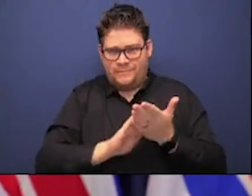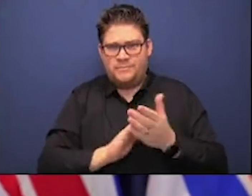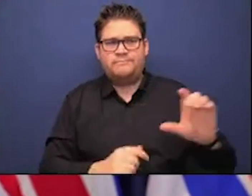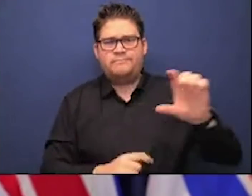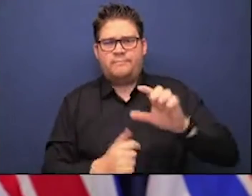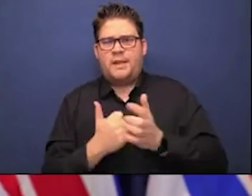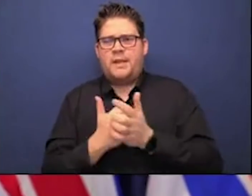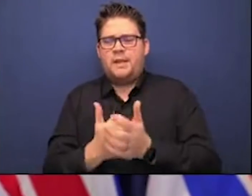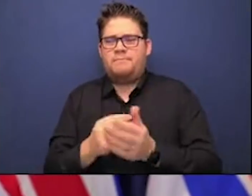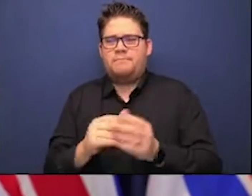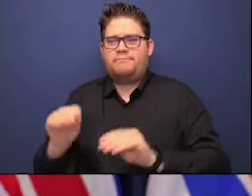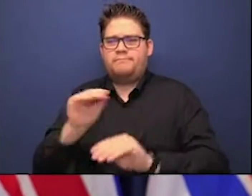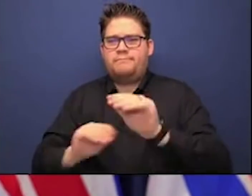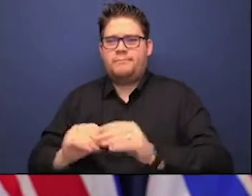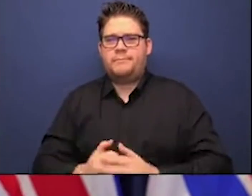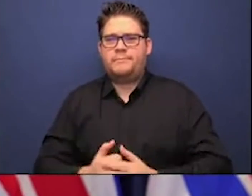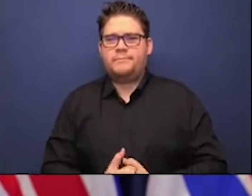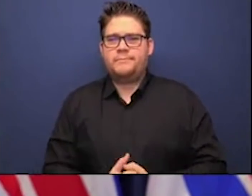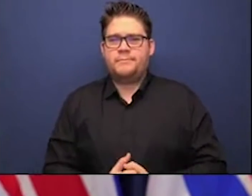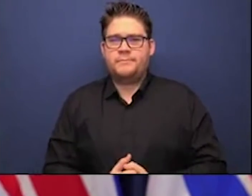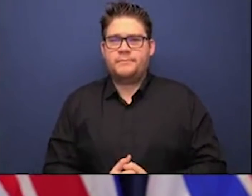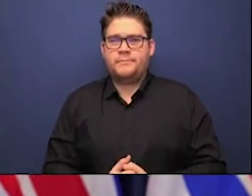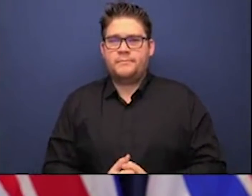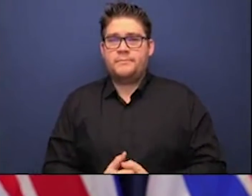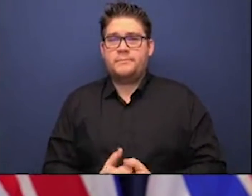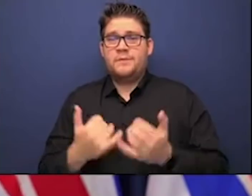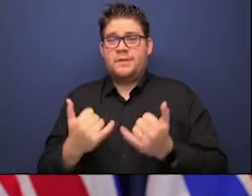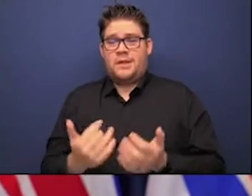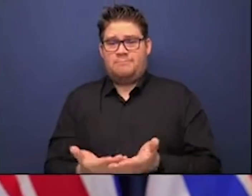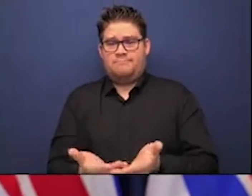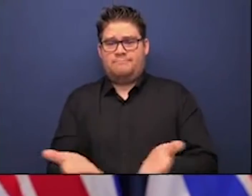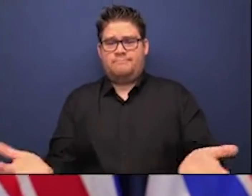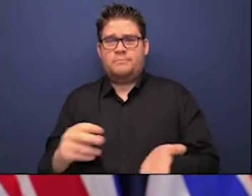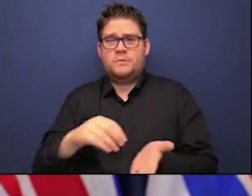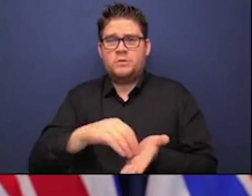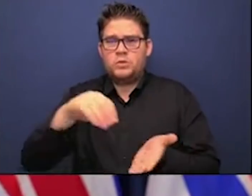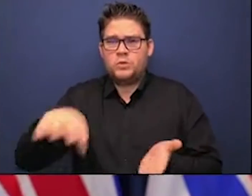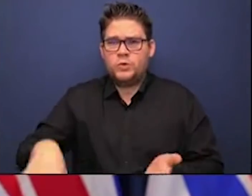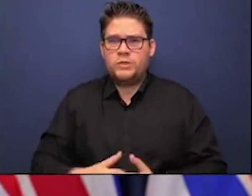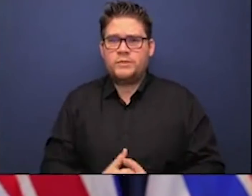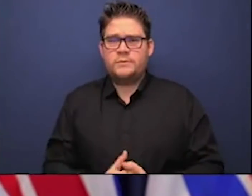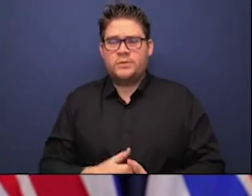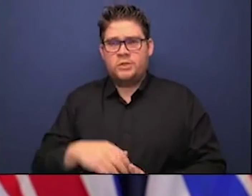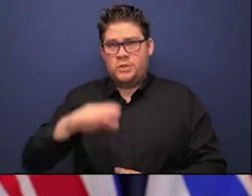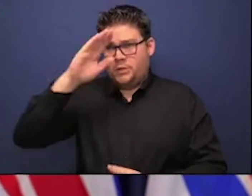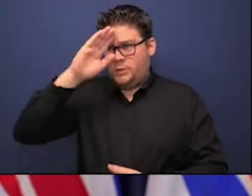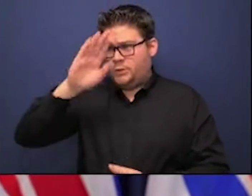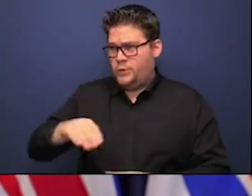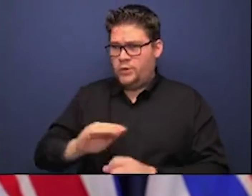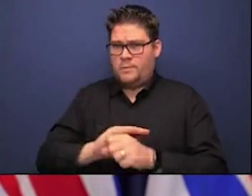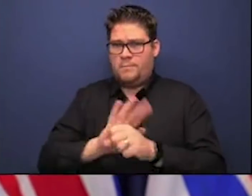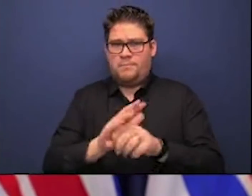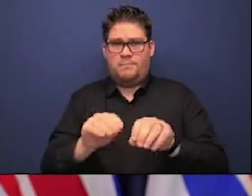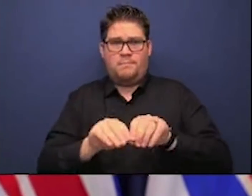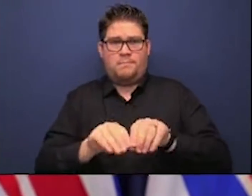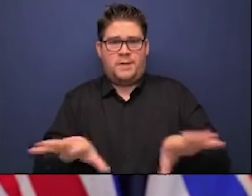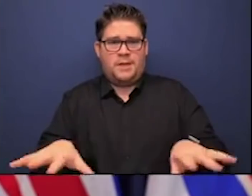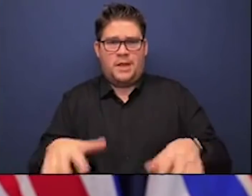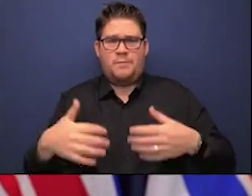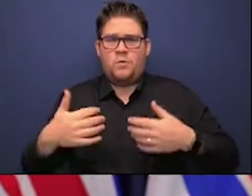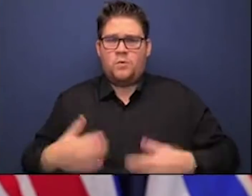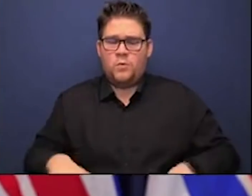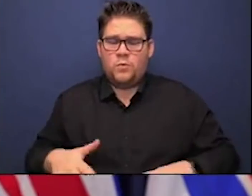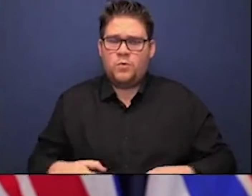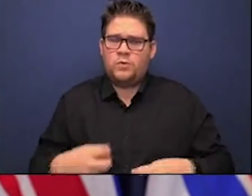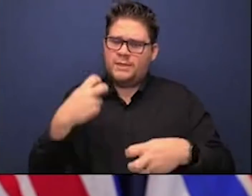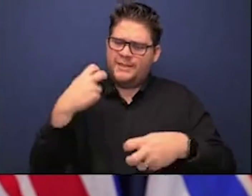I know the pandemic has been very difficult for you. You've missed out on time with friends, time engaging in